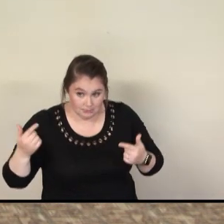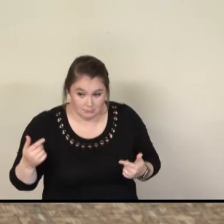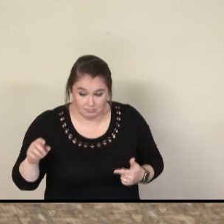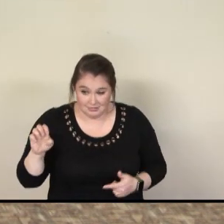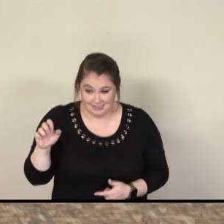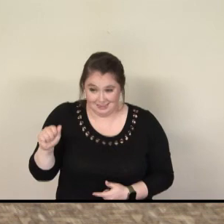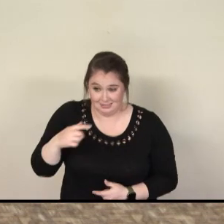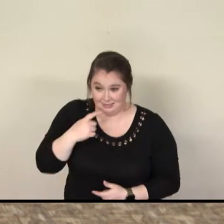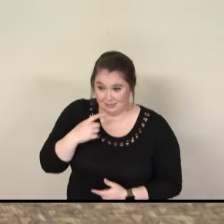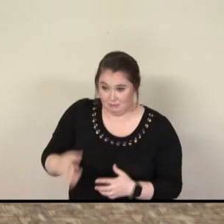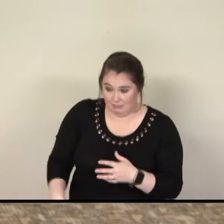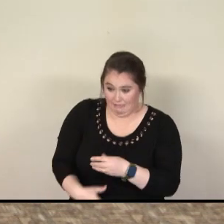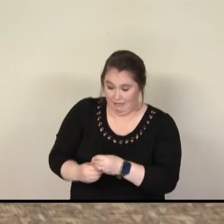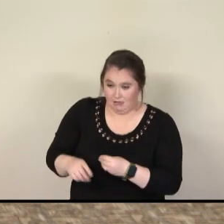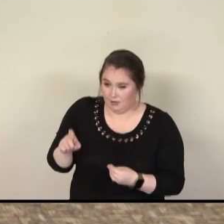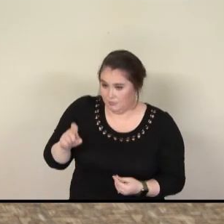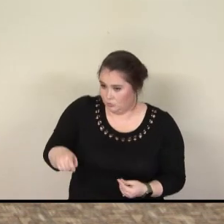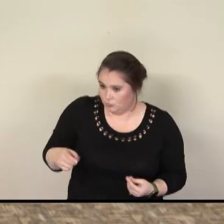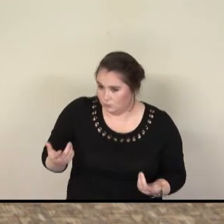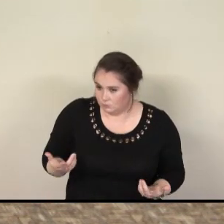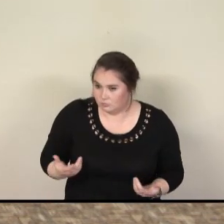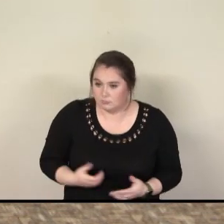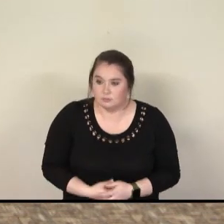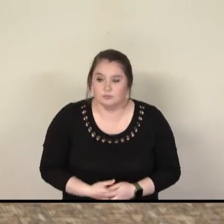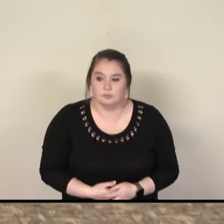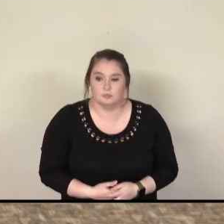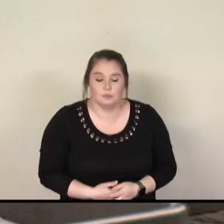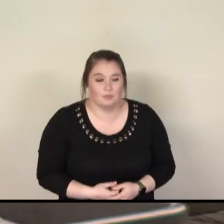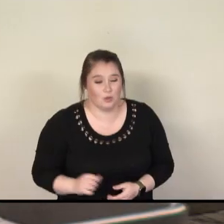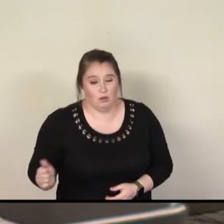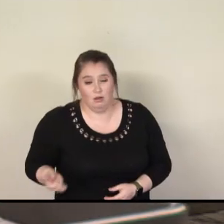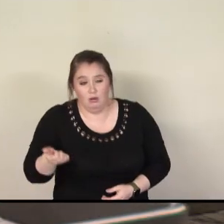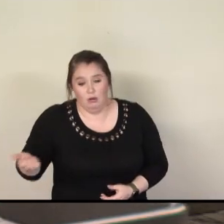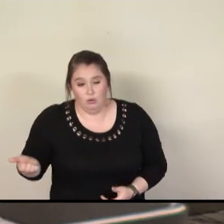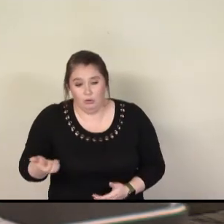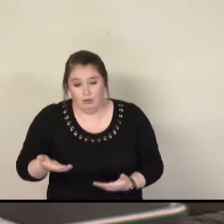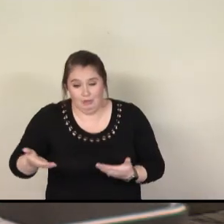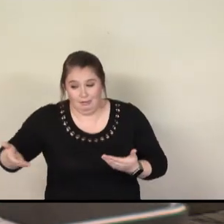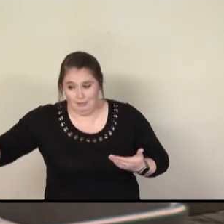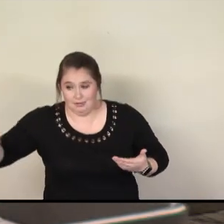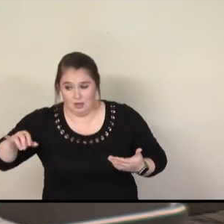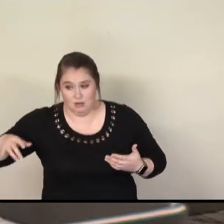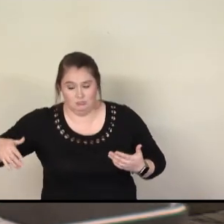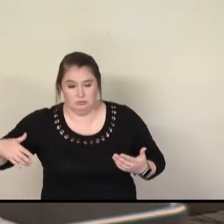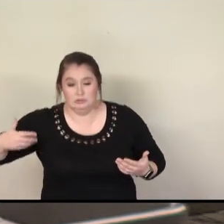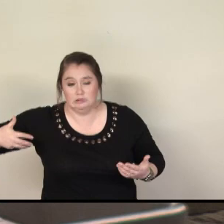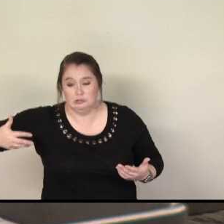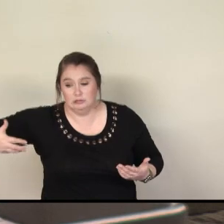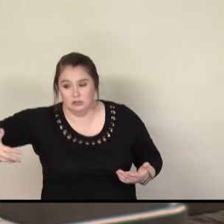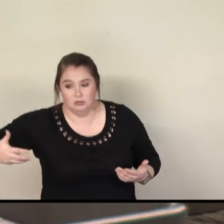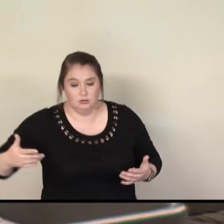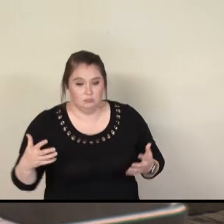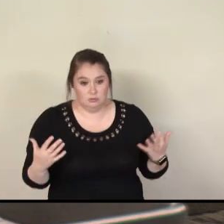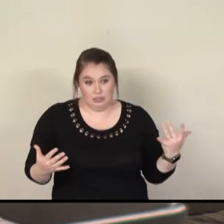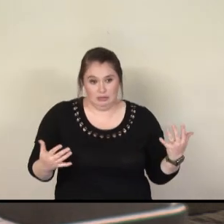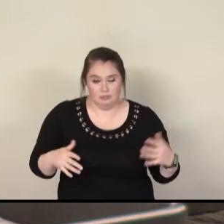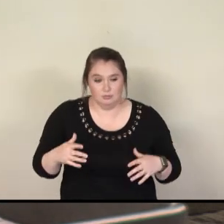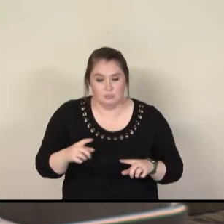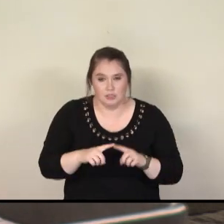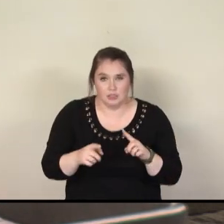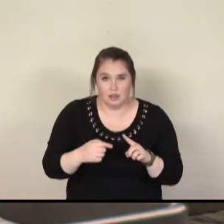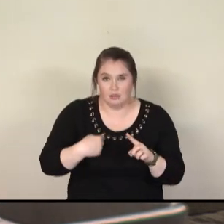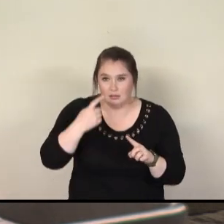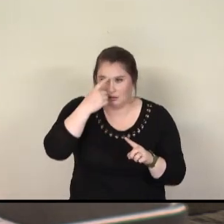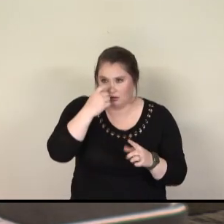approve to put the... Well, there's other standards that are still pending, but this takes us current through the ones that were approved,